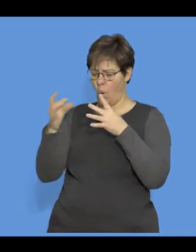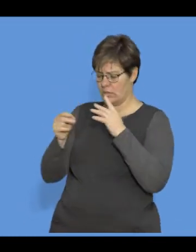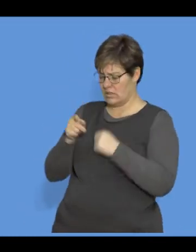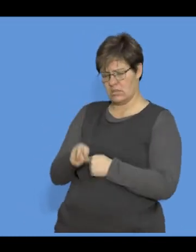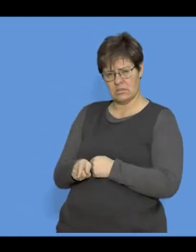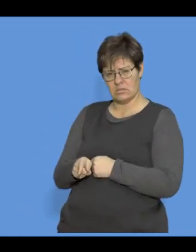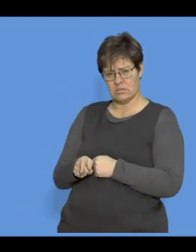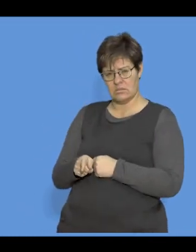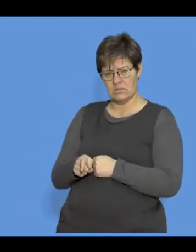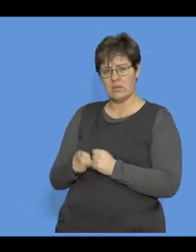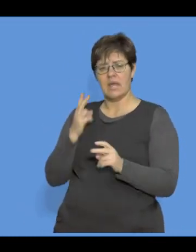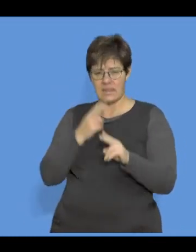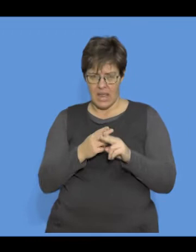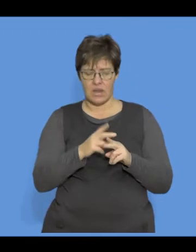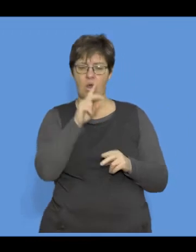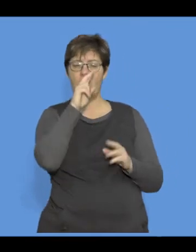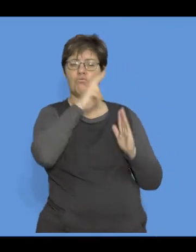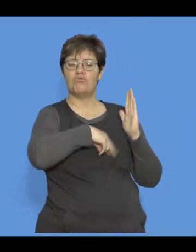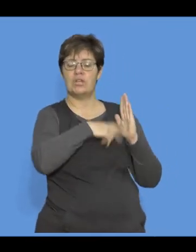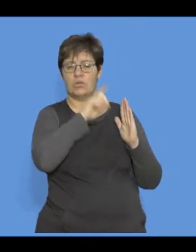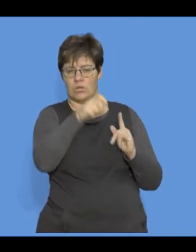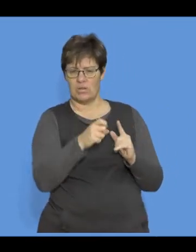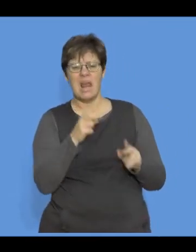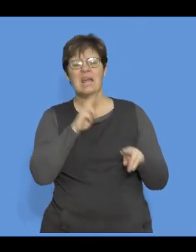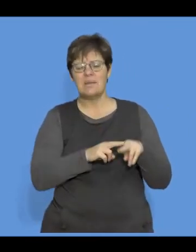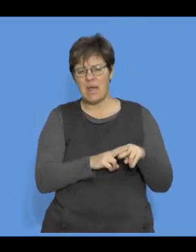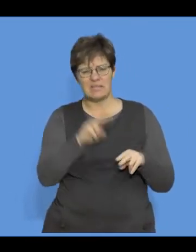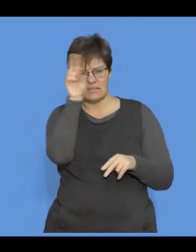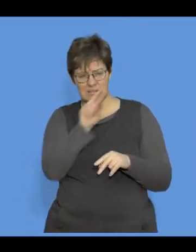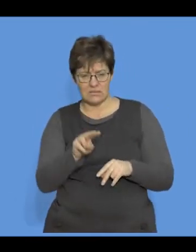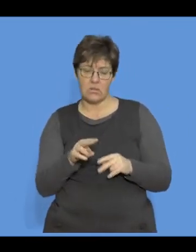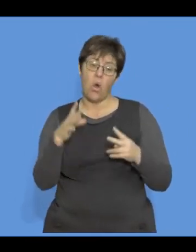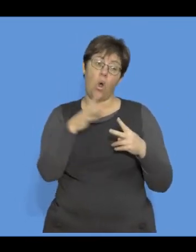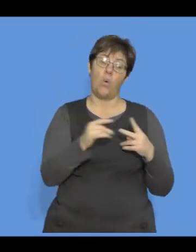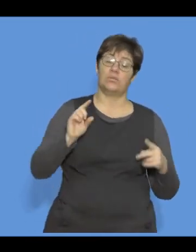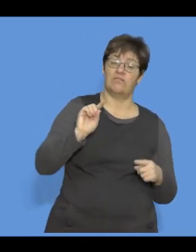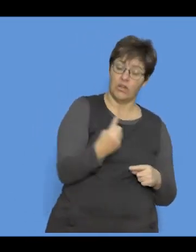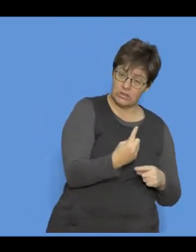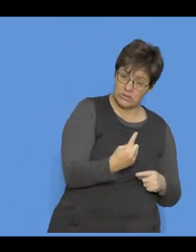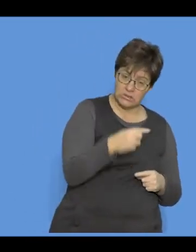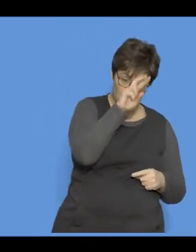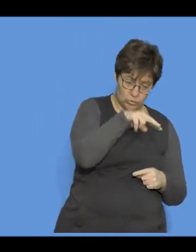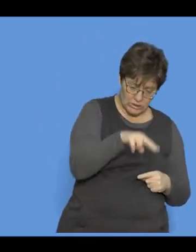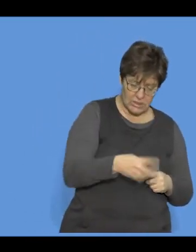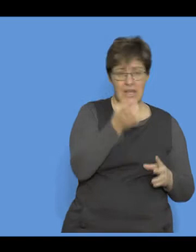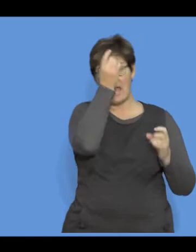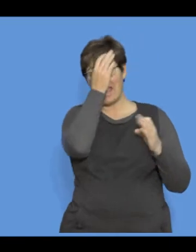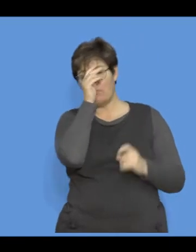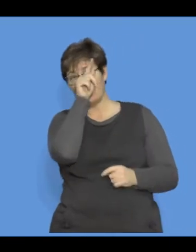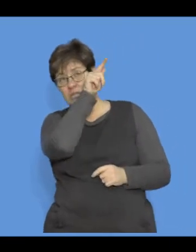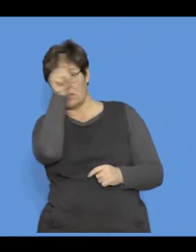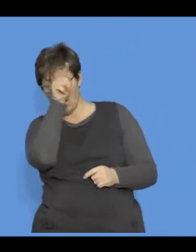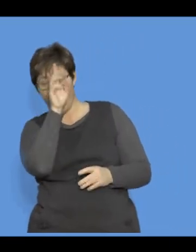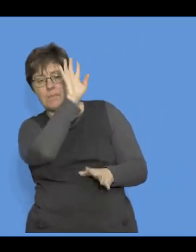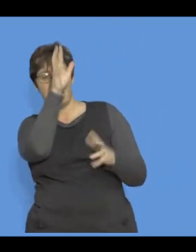read the question. So it just depends in terms of scanning. Option first, and then the info that is given, and